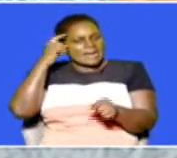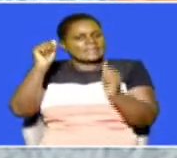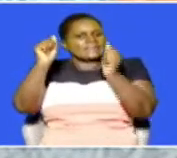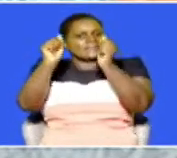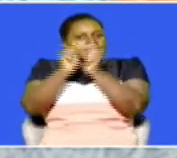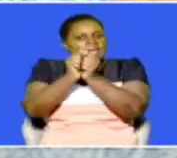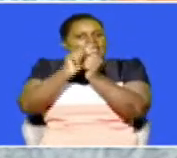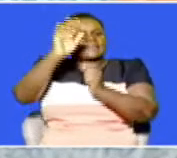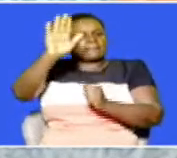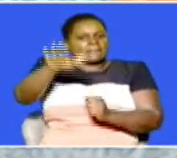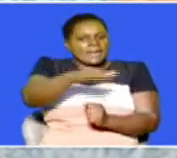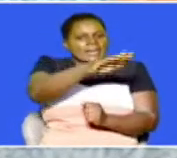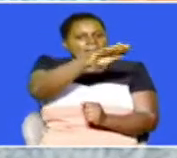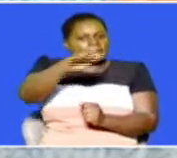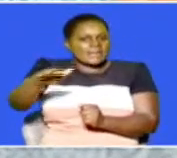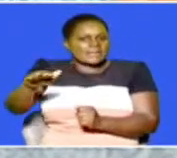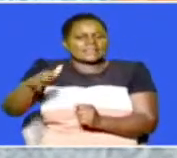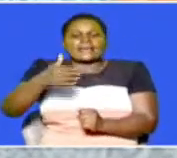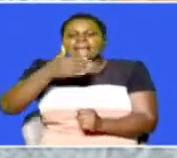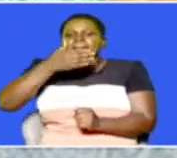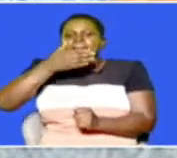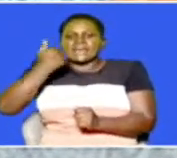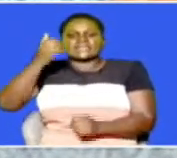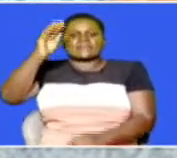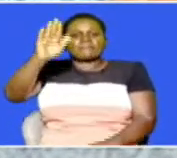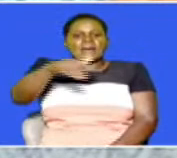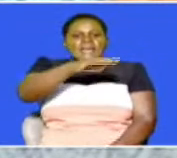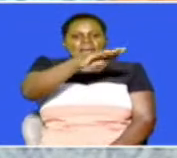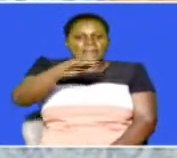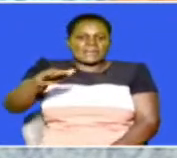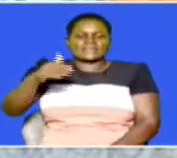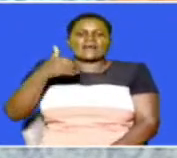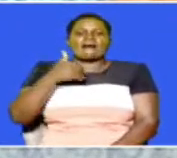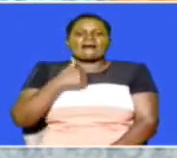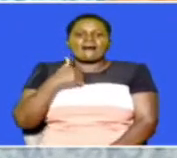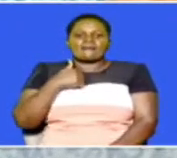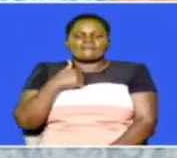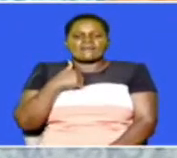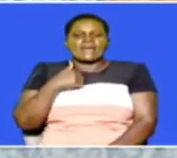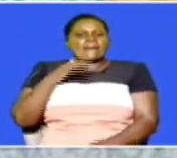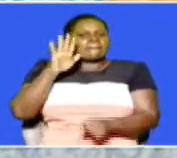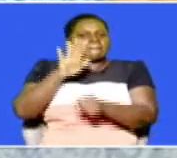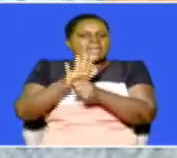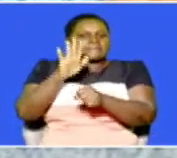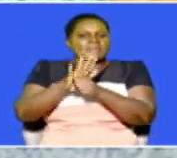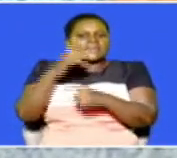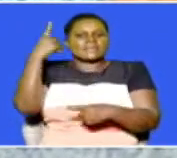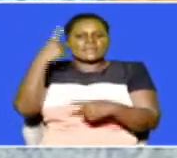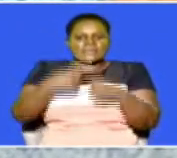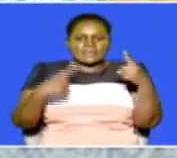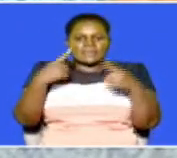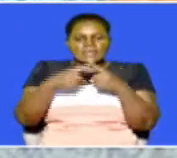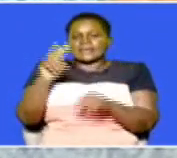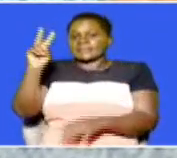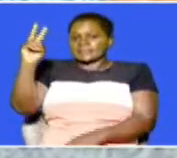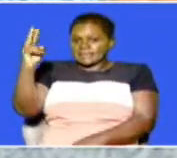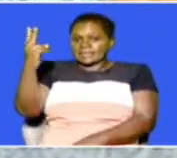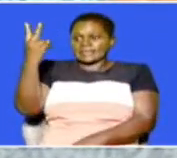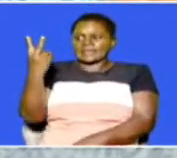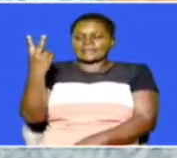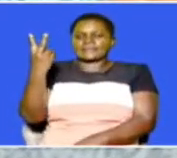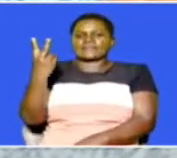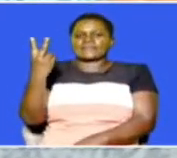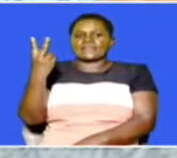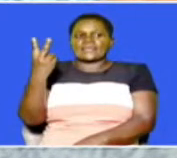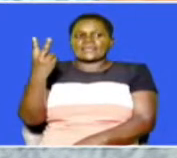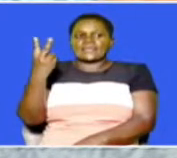10th Parliament was the best parliament that they have had for many years, and secondly, that